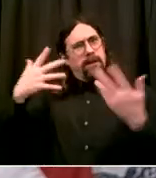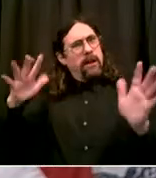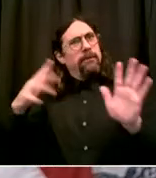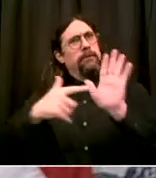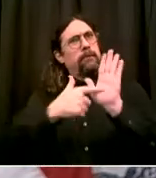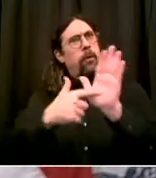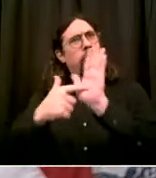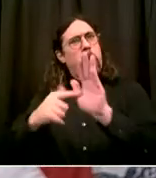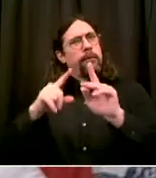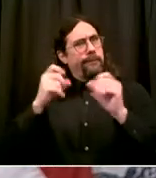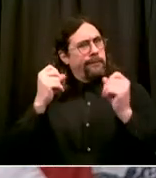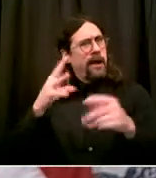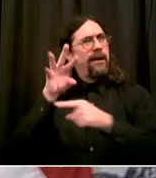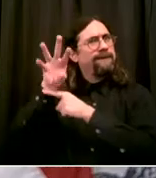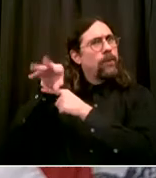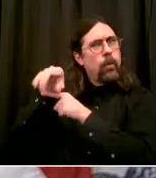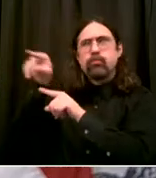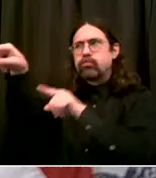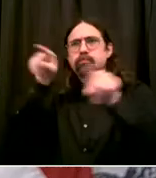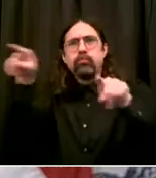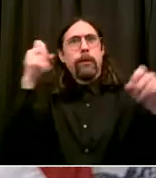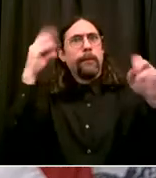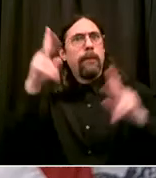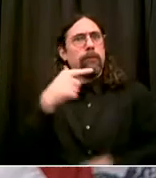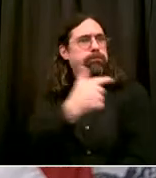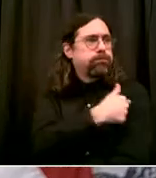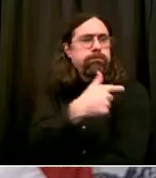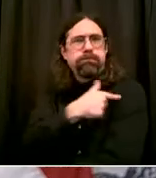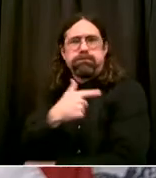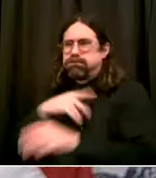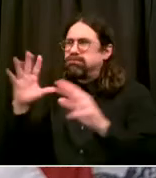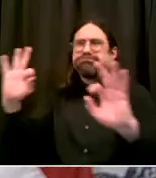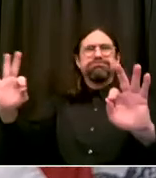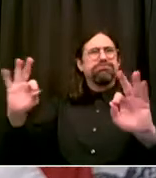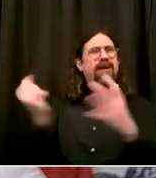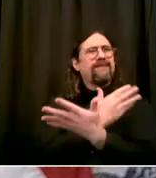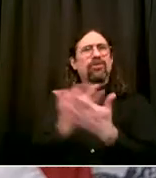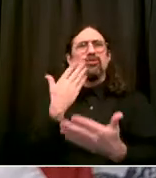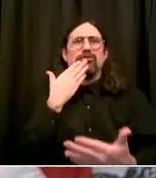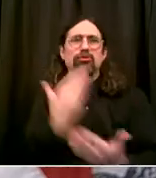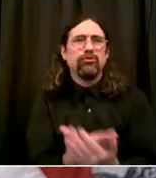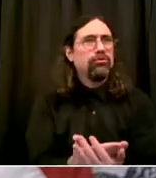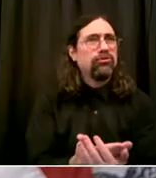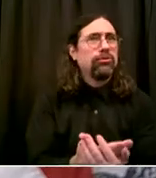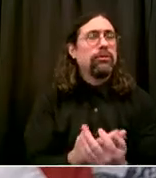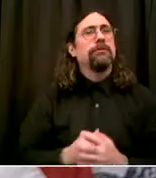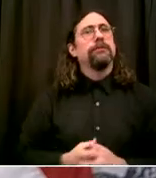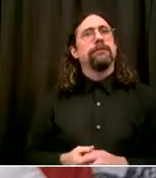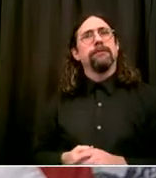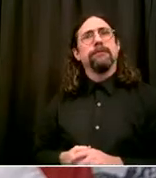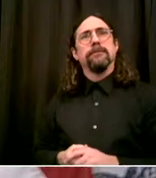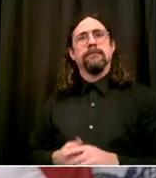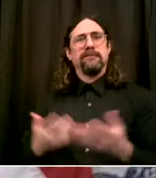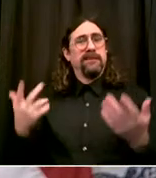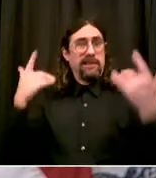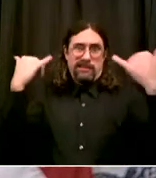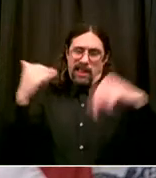off. Now it is time to race. And we're ready to do it. Go ahead. The next is Matt Chase from